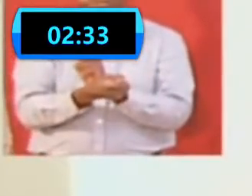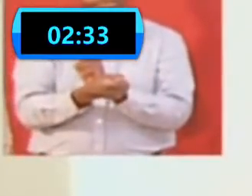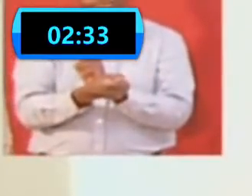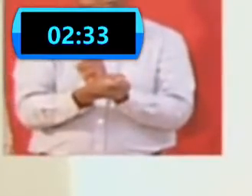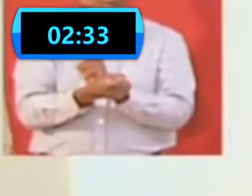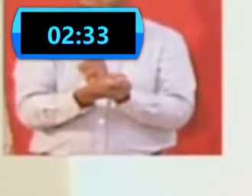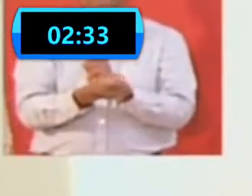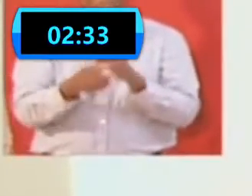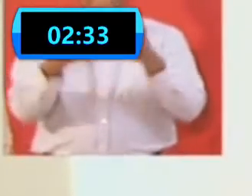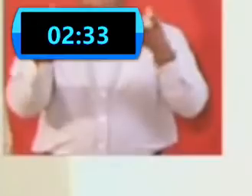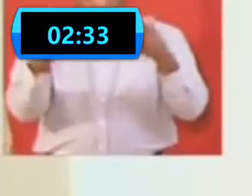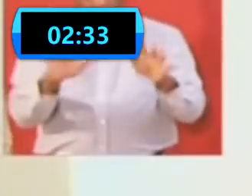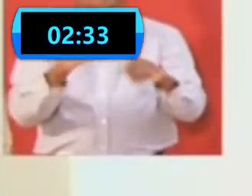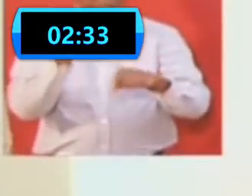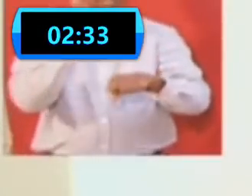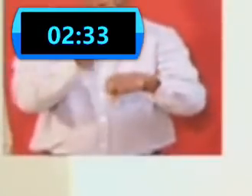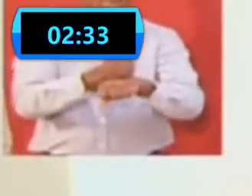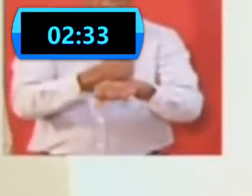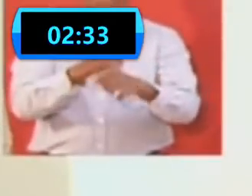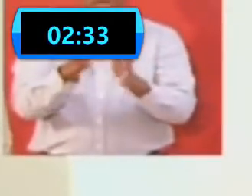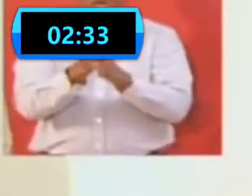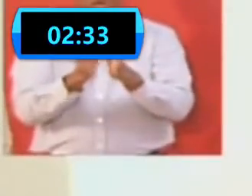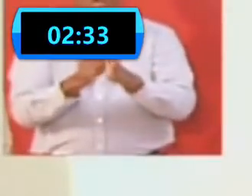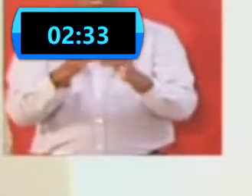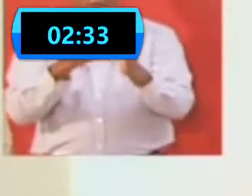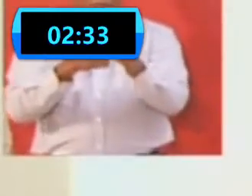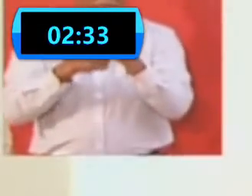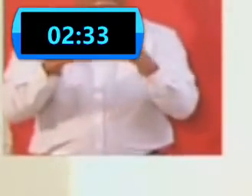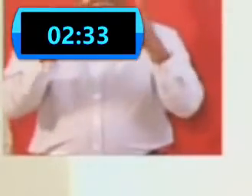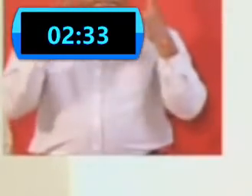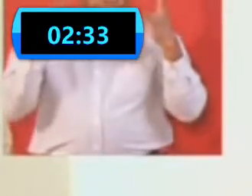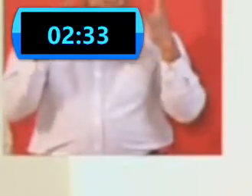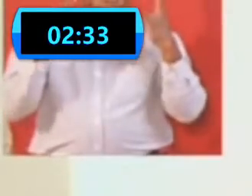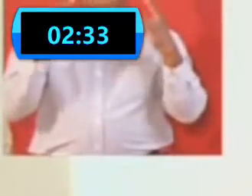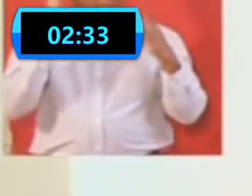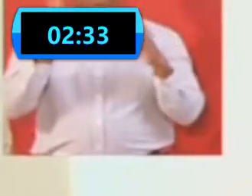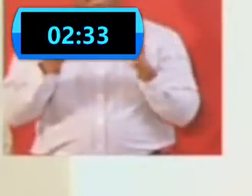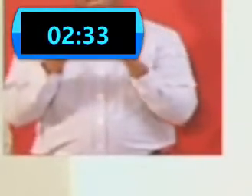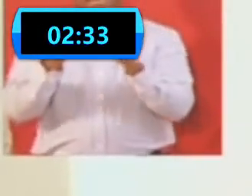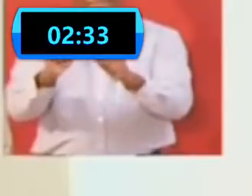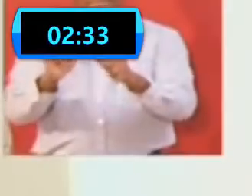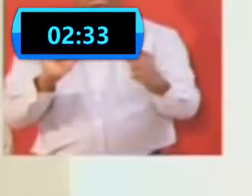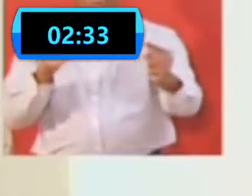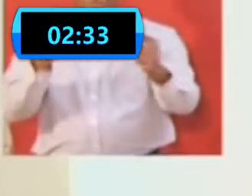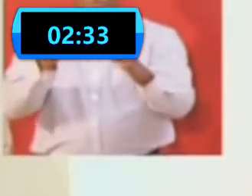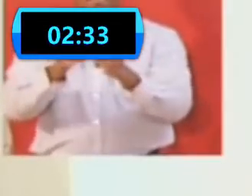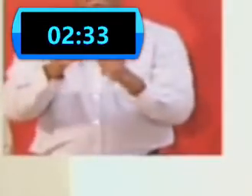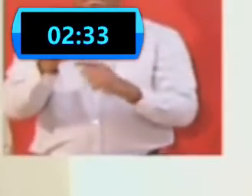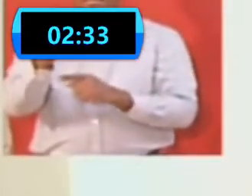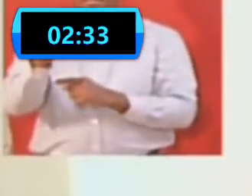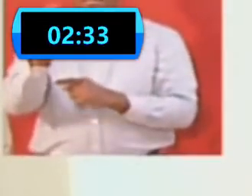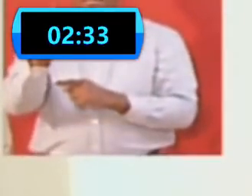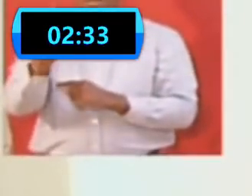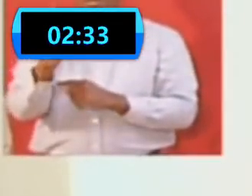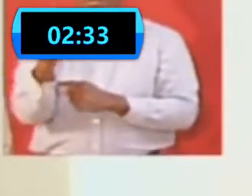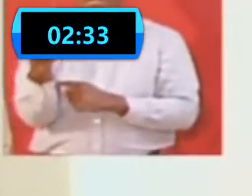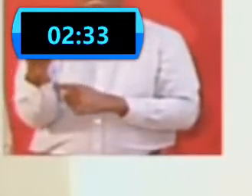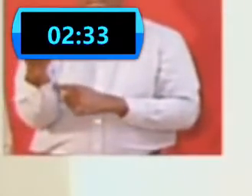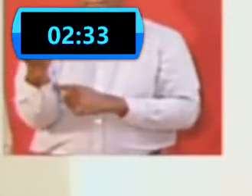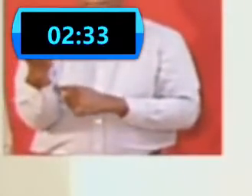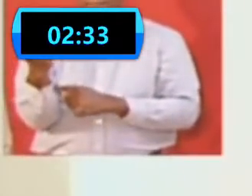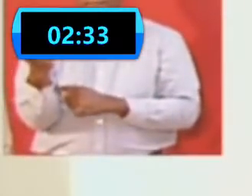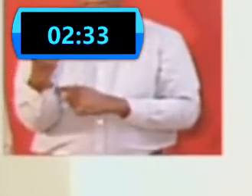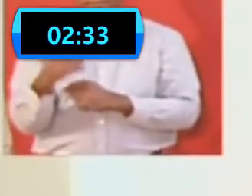changes that we have made will stay, they will remain in place until the 11th of October. And